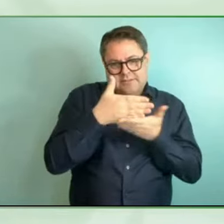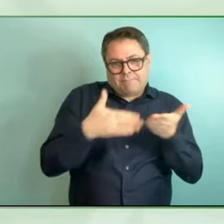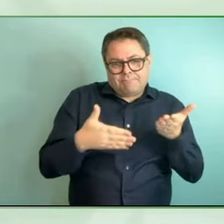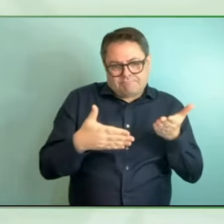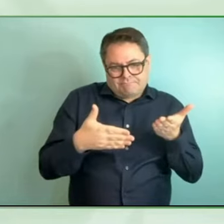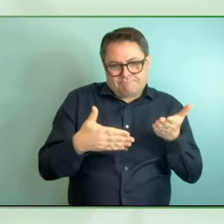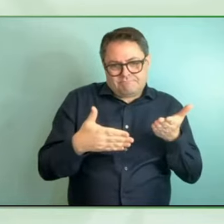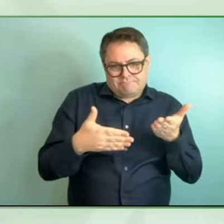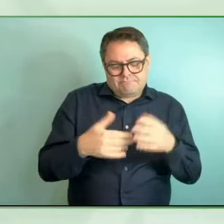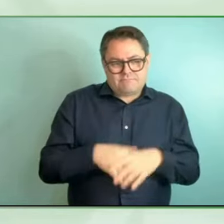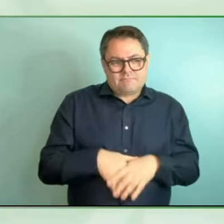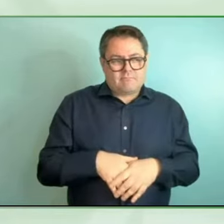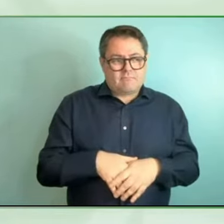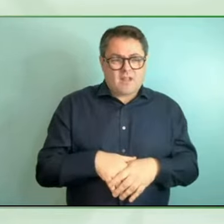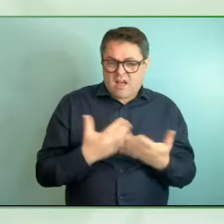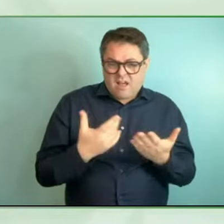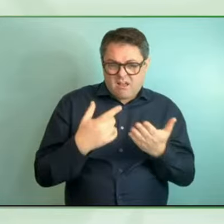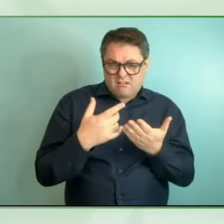a few rules